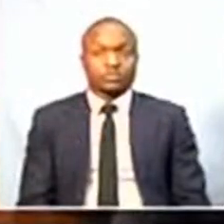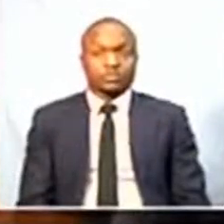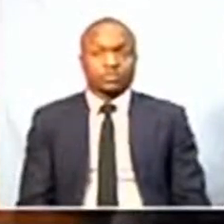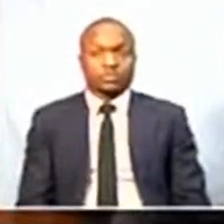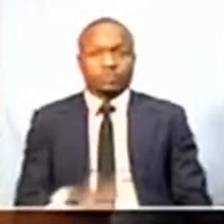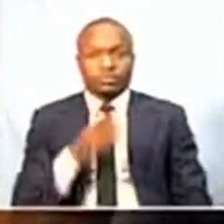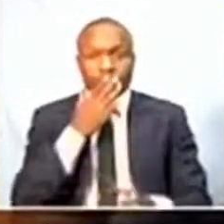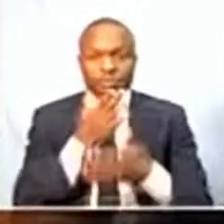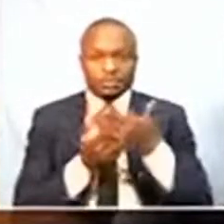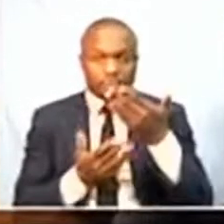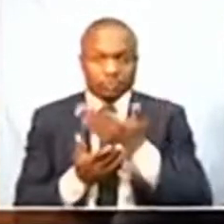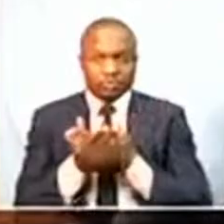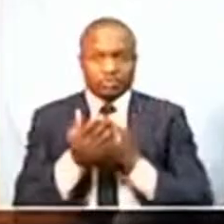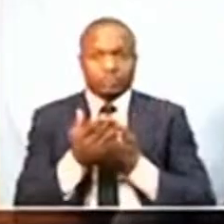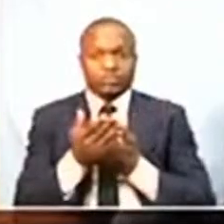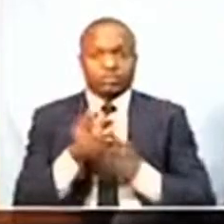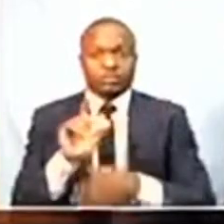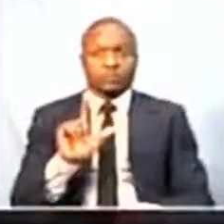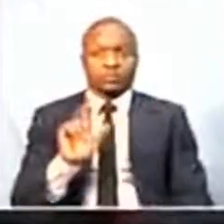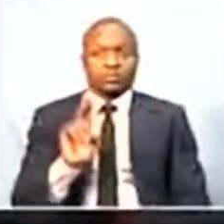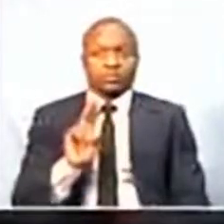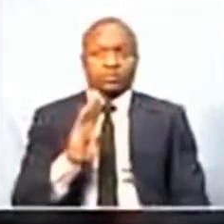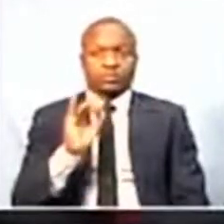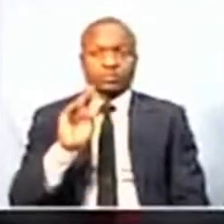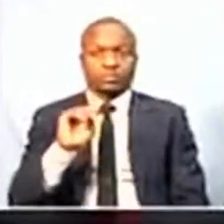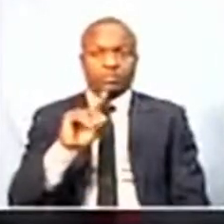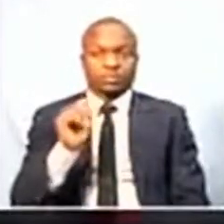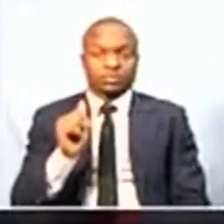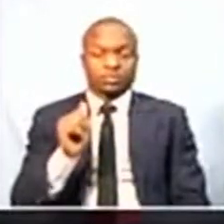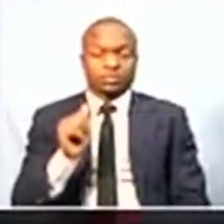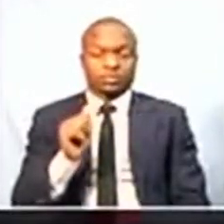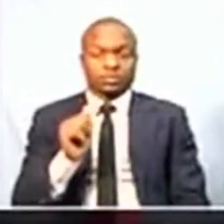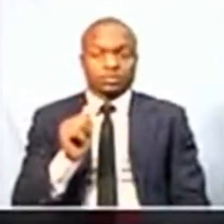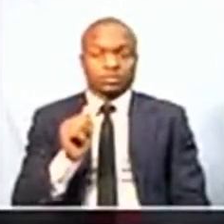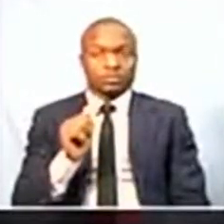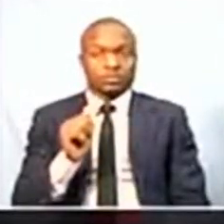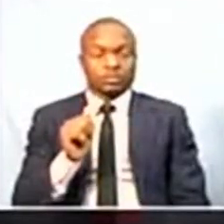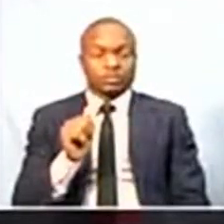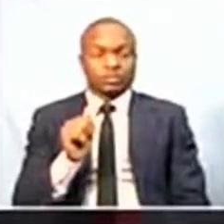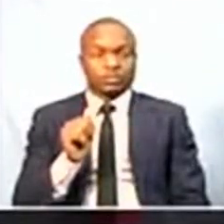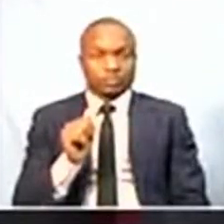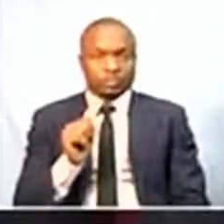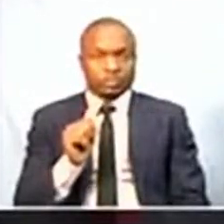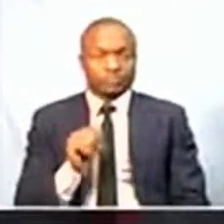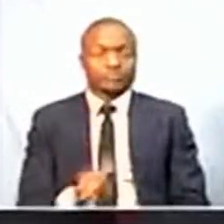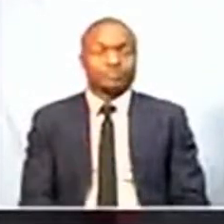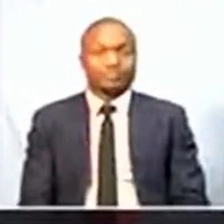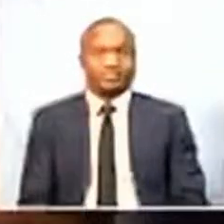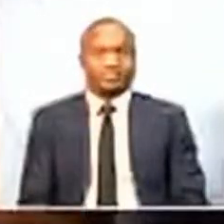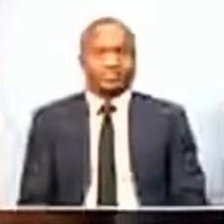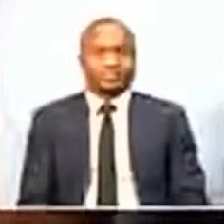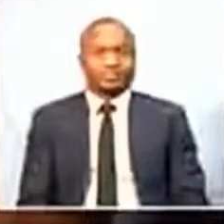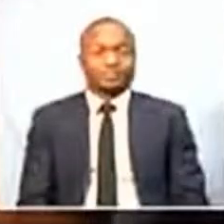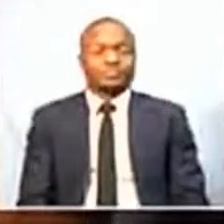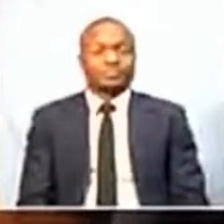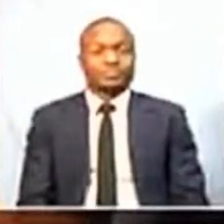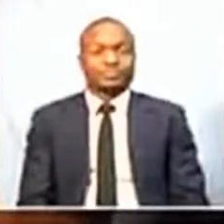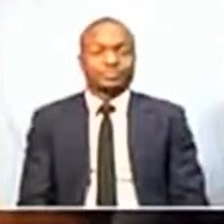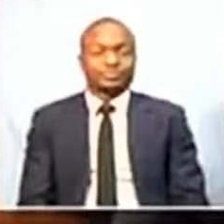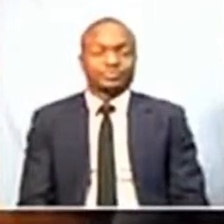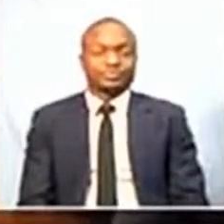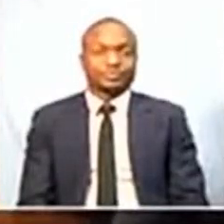Good morning. I'm Lovinda Sinyani from the Planning and Research Directorate in the Office of the Auditor General. Thank you.